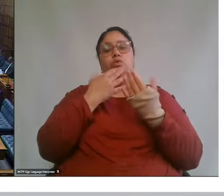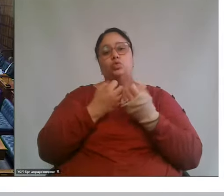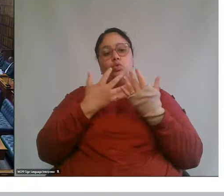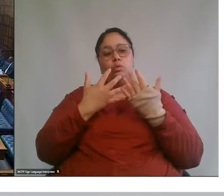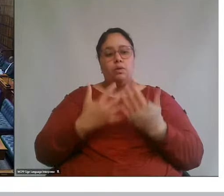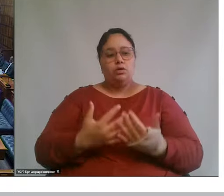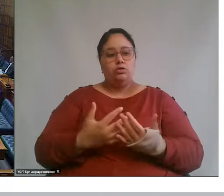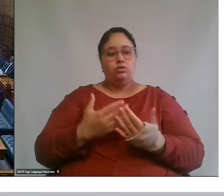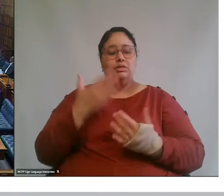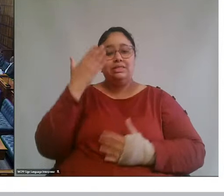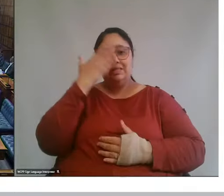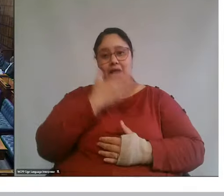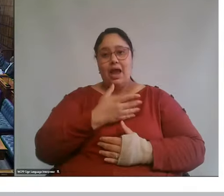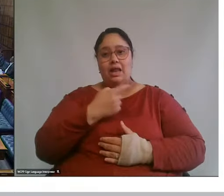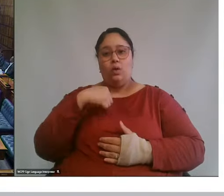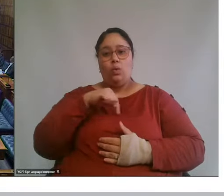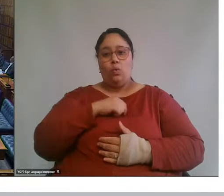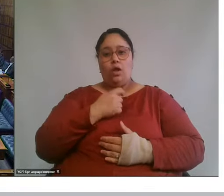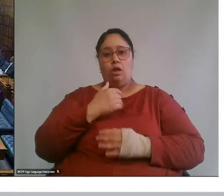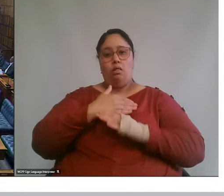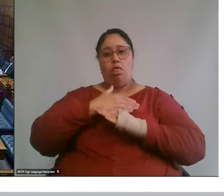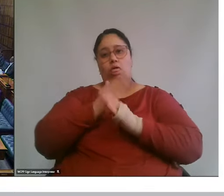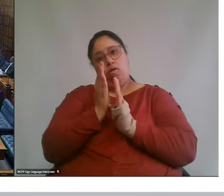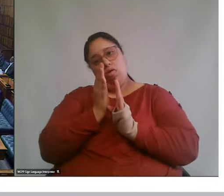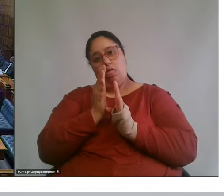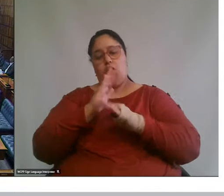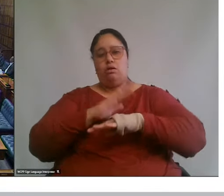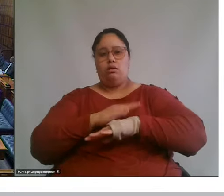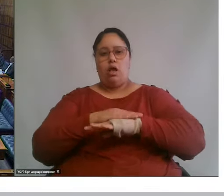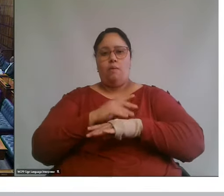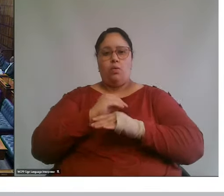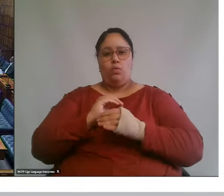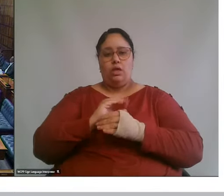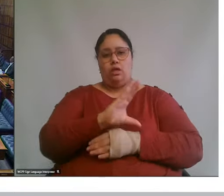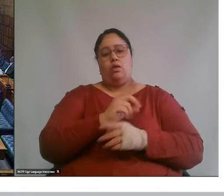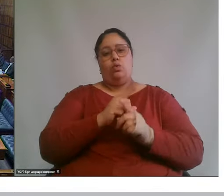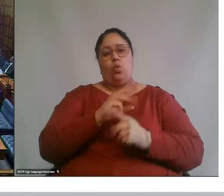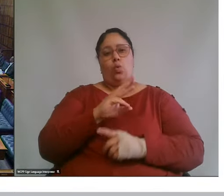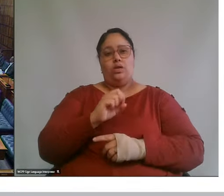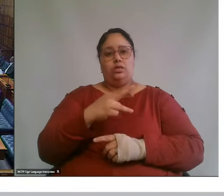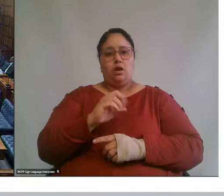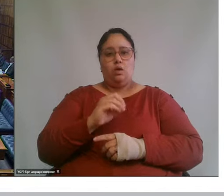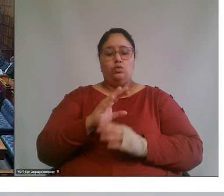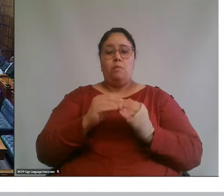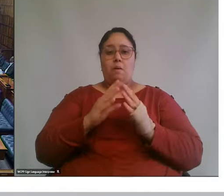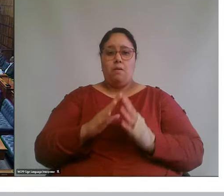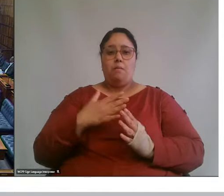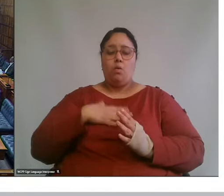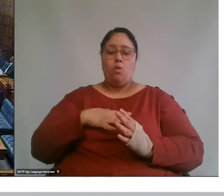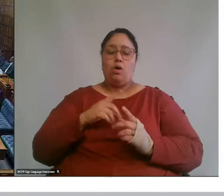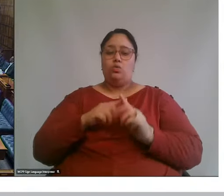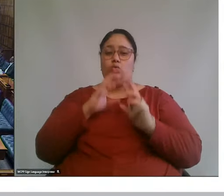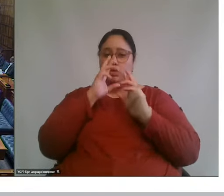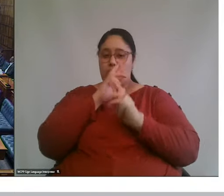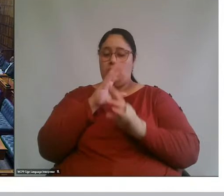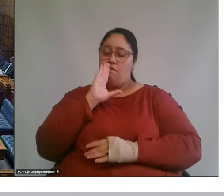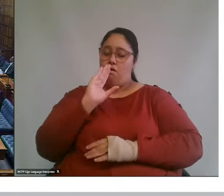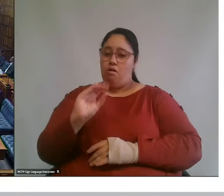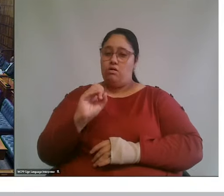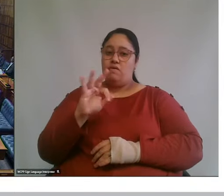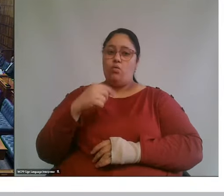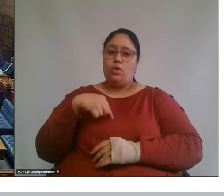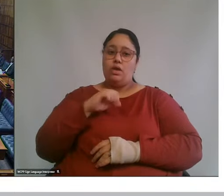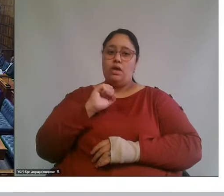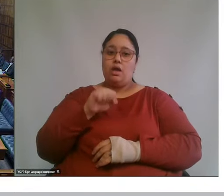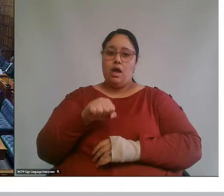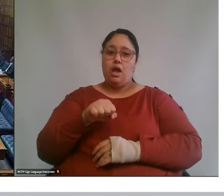um sadly we have gone significantly over time that we allocated to westro and so members I would like to respectfully ask if we